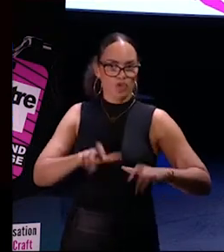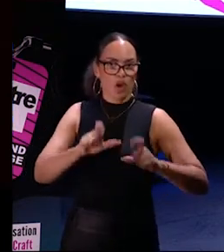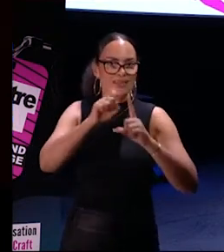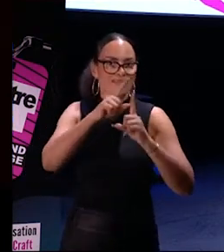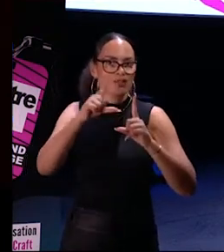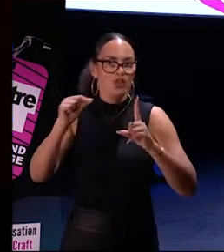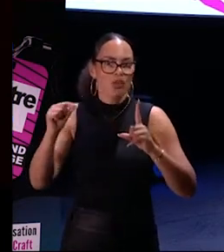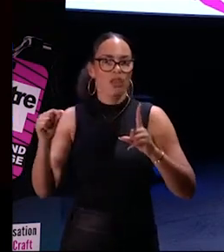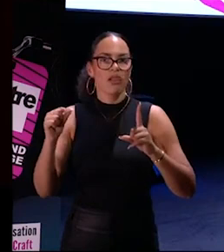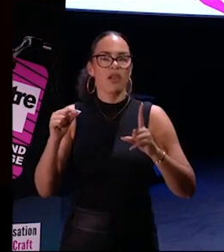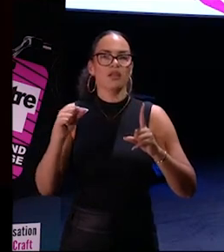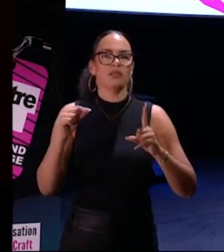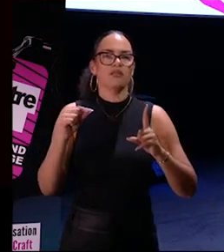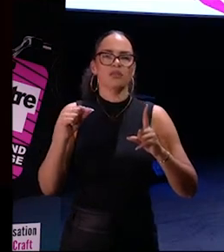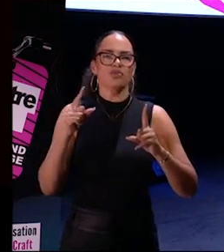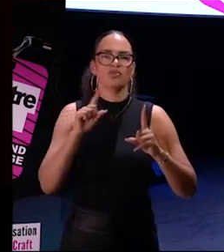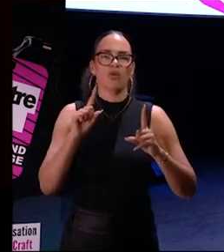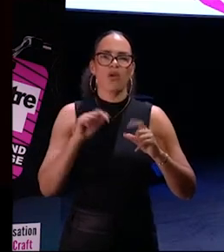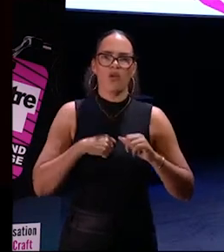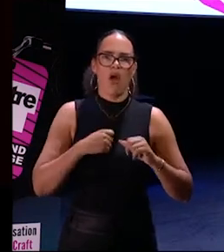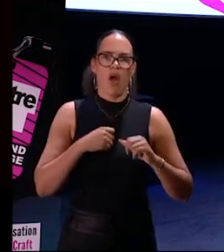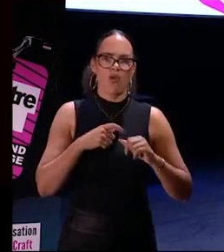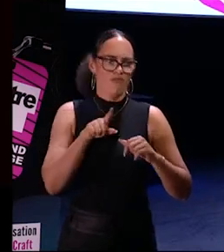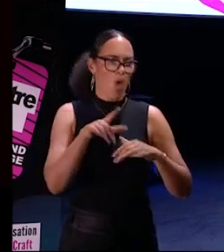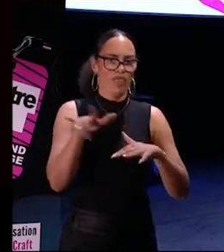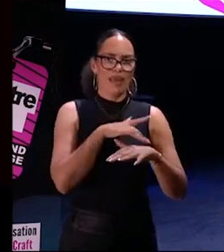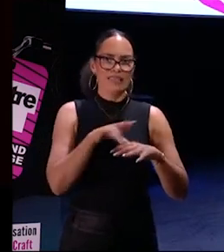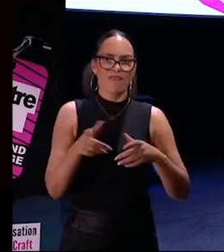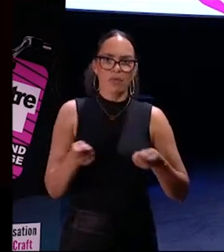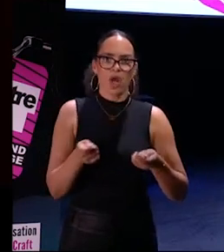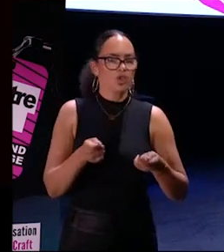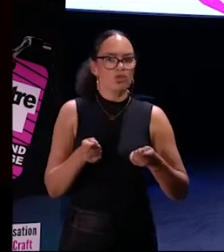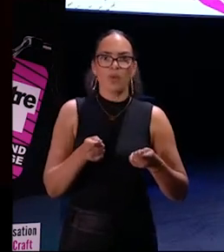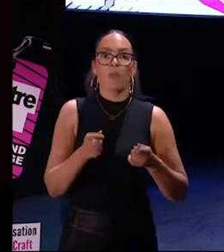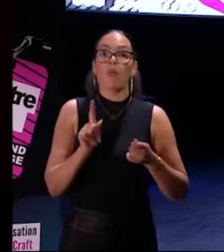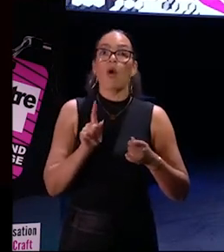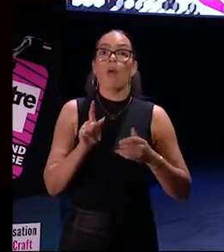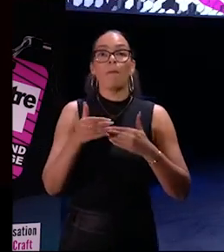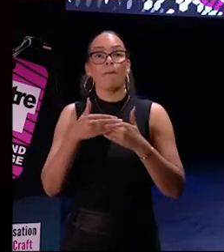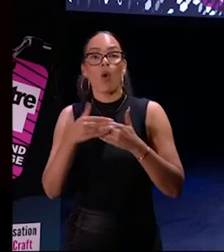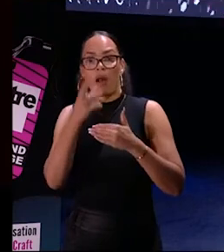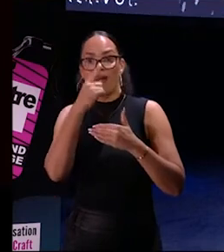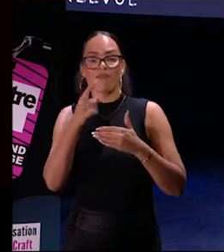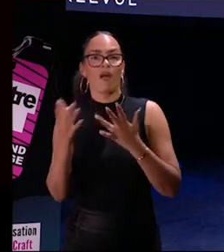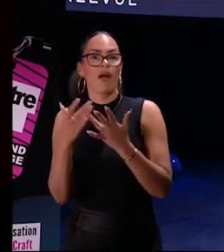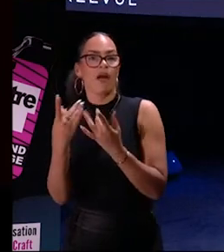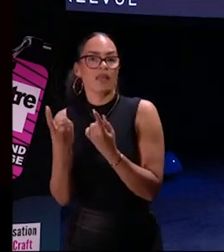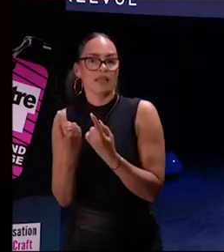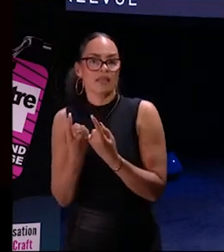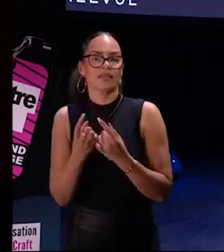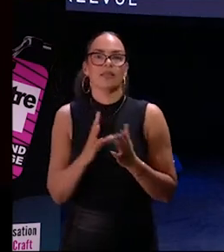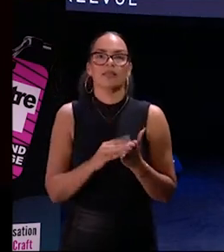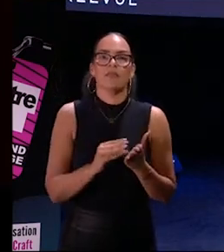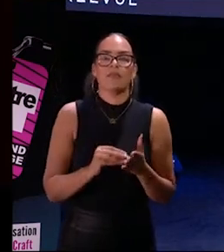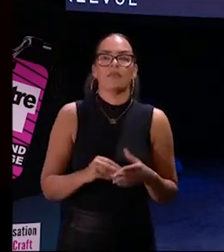about what it can do for the theatre production, but also what it can do when you break outside of this. And hopefully, if I can let a video run